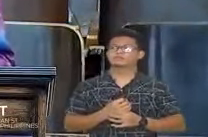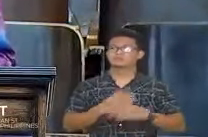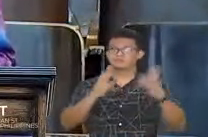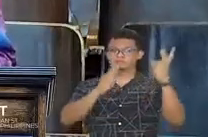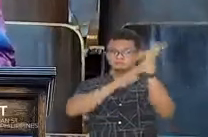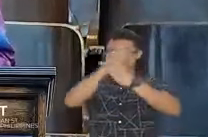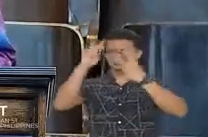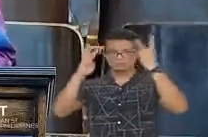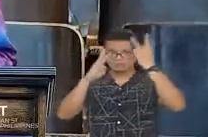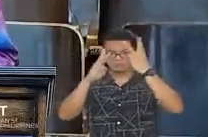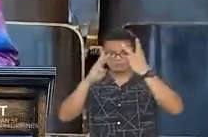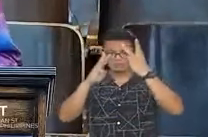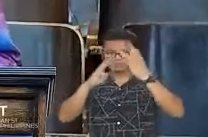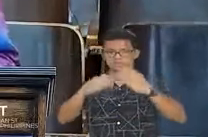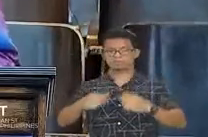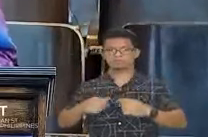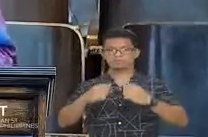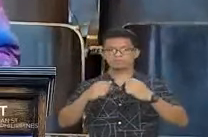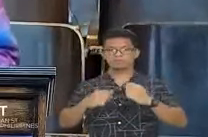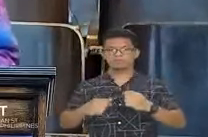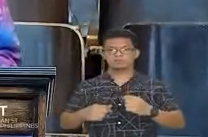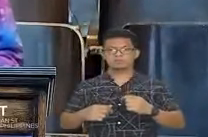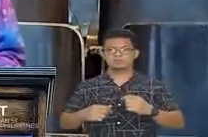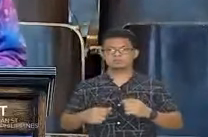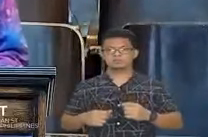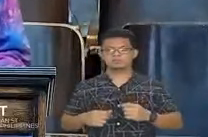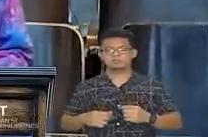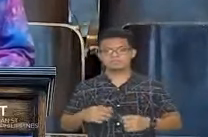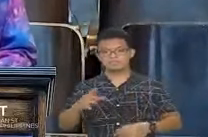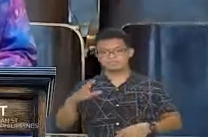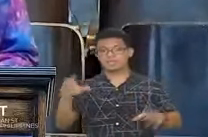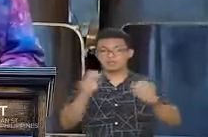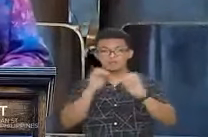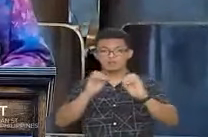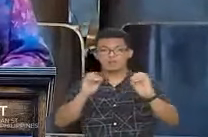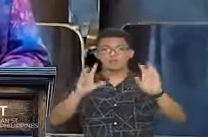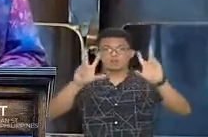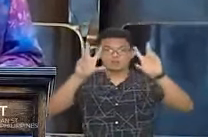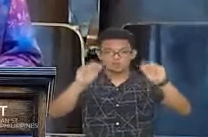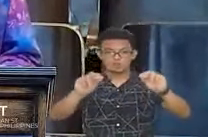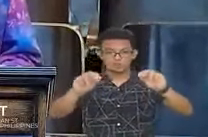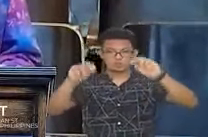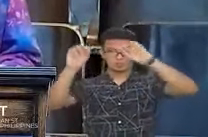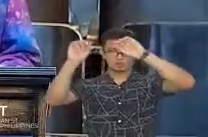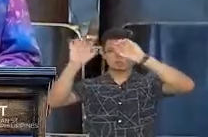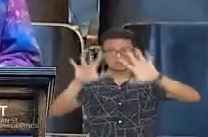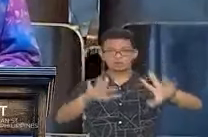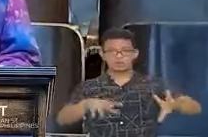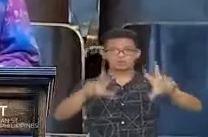in the sky, sunshine all the time, no rain, no dew.